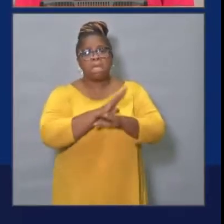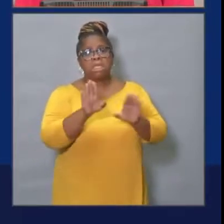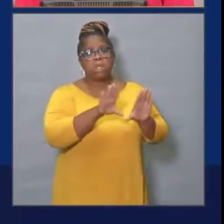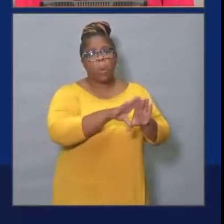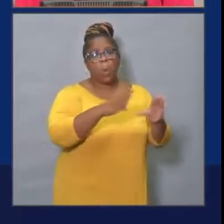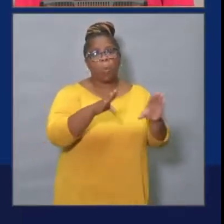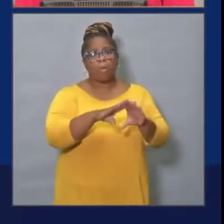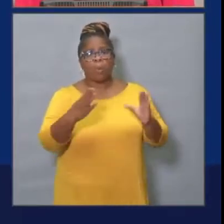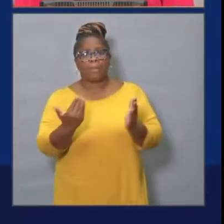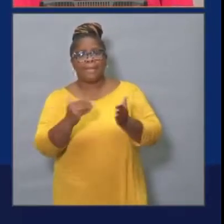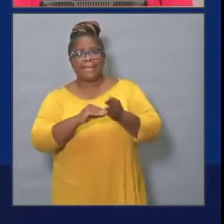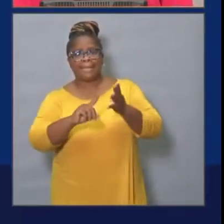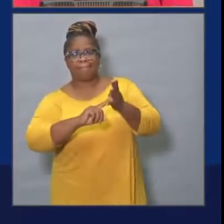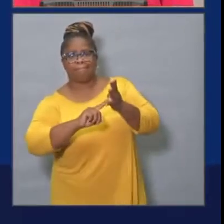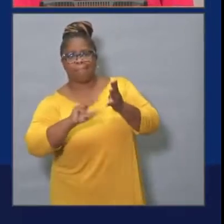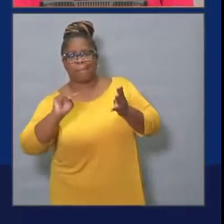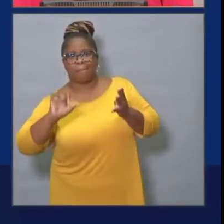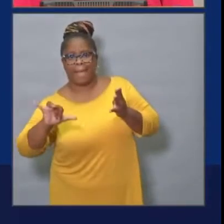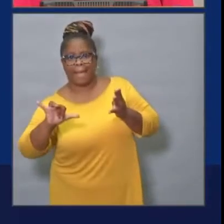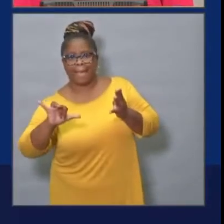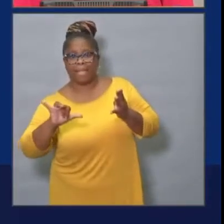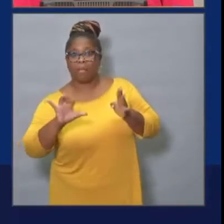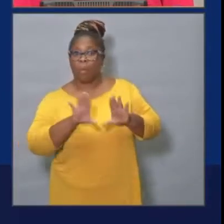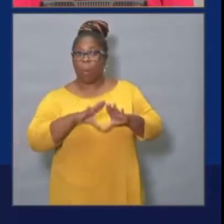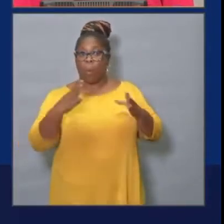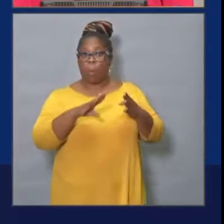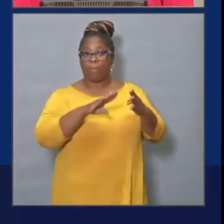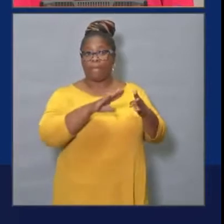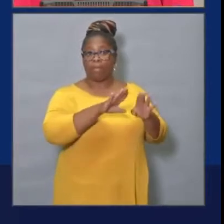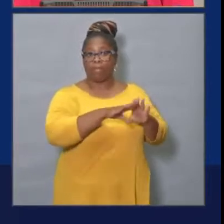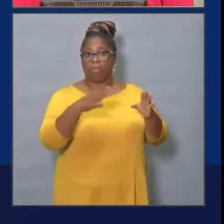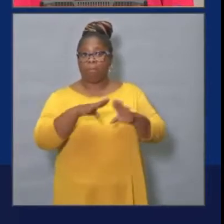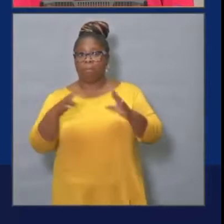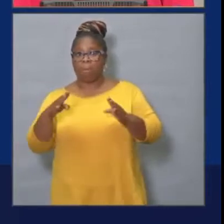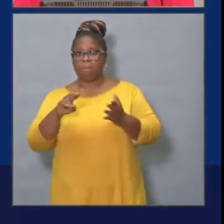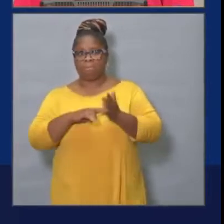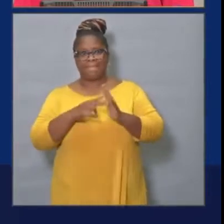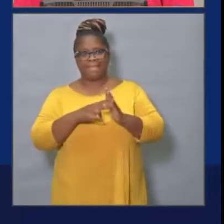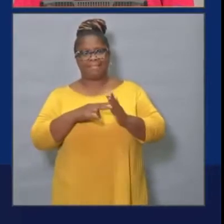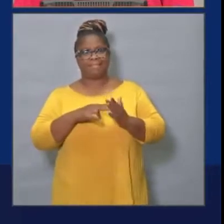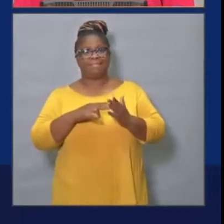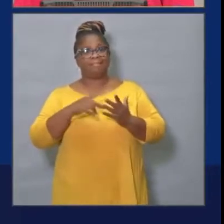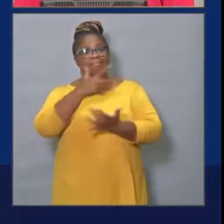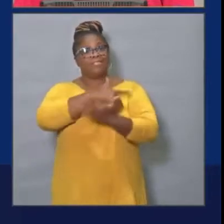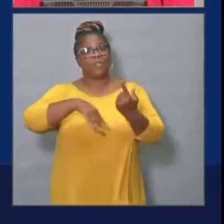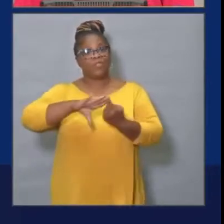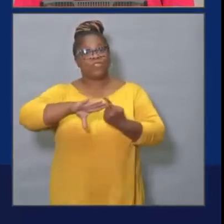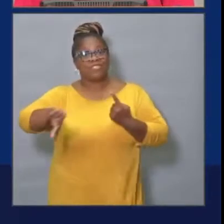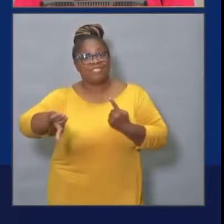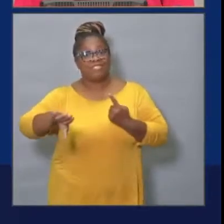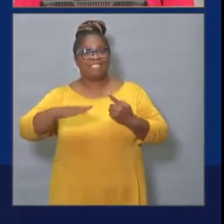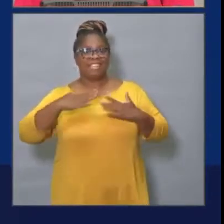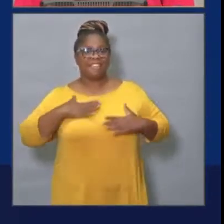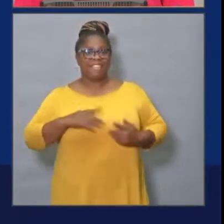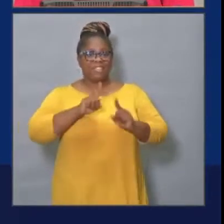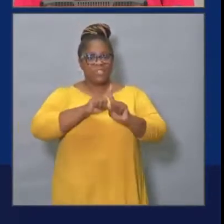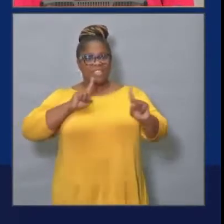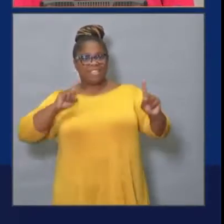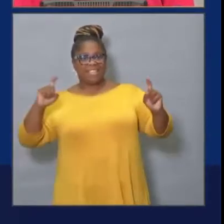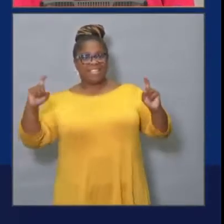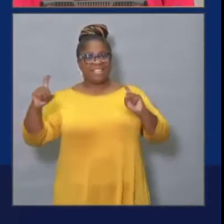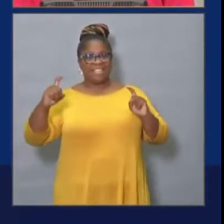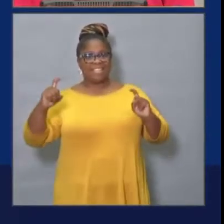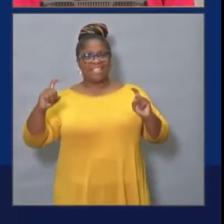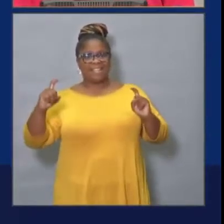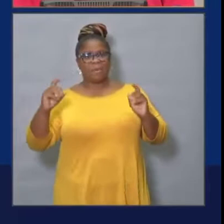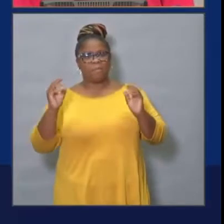in late May, and with reopening comes a reduction in social distancing and physical distancing, which causes transmission.